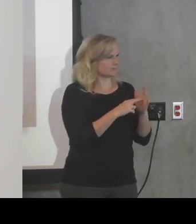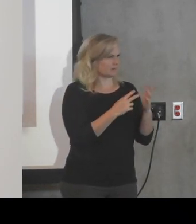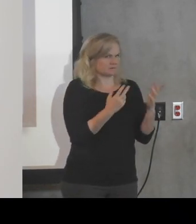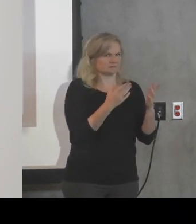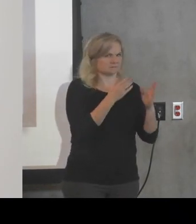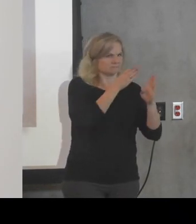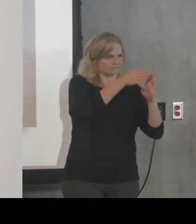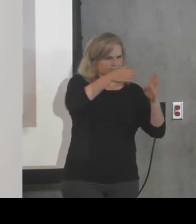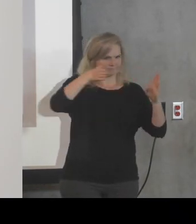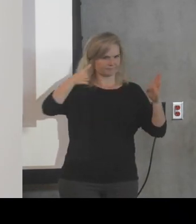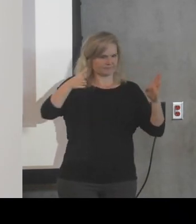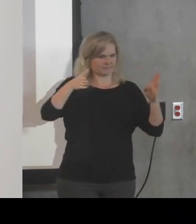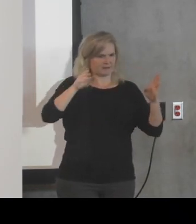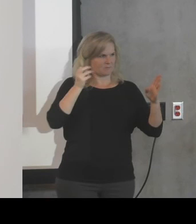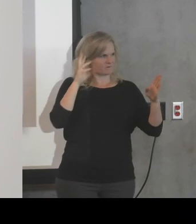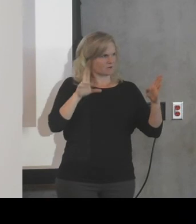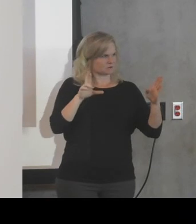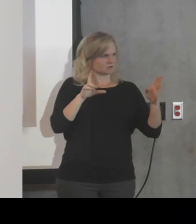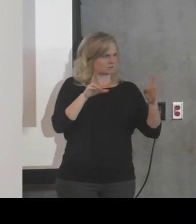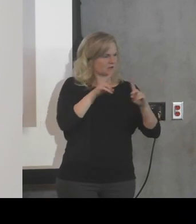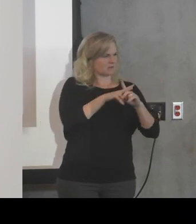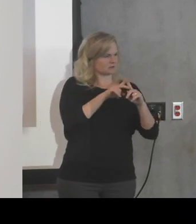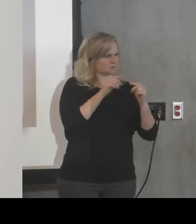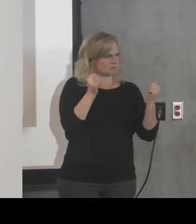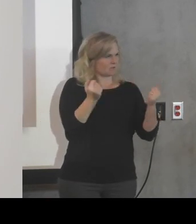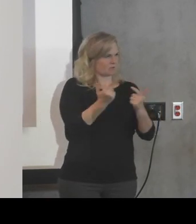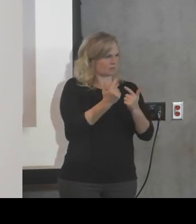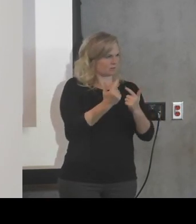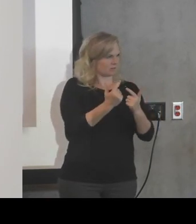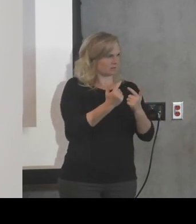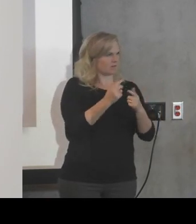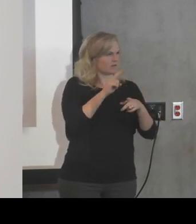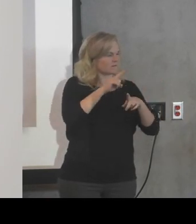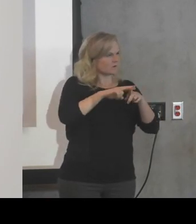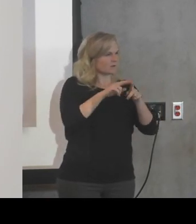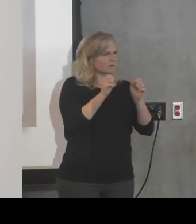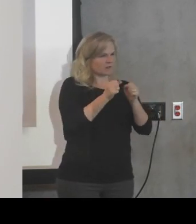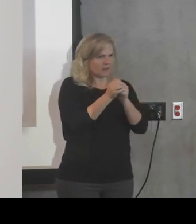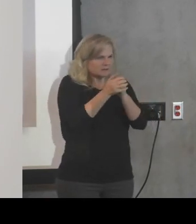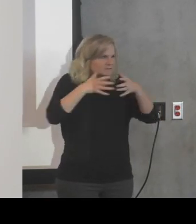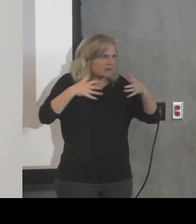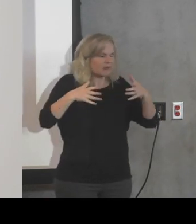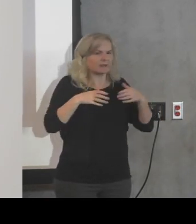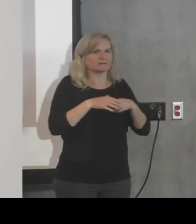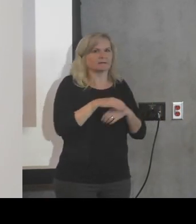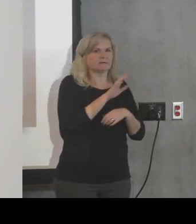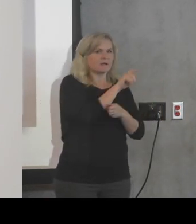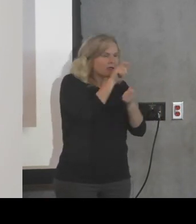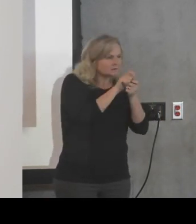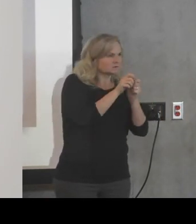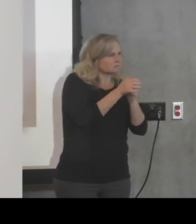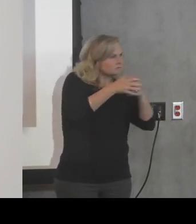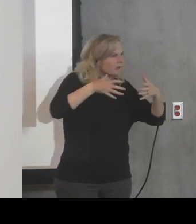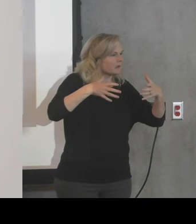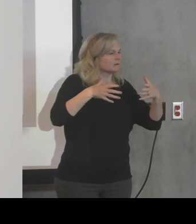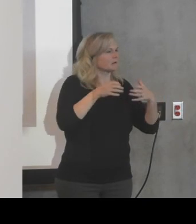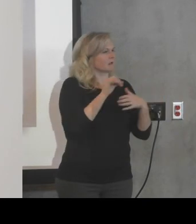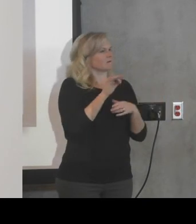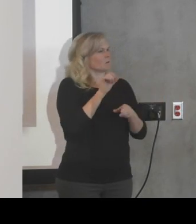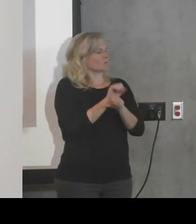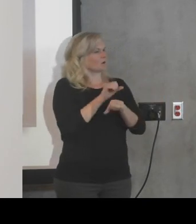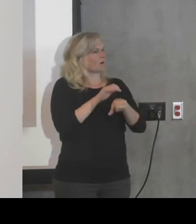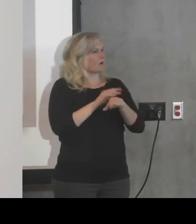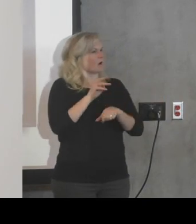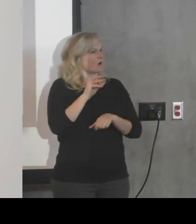on fluency. Look how you're expanding their vocabulary. So if you're working on morphology and